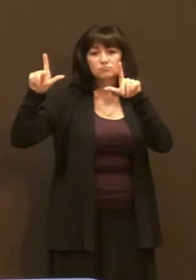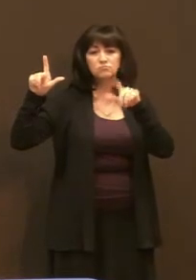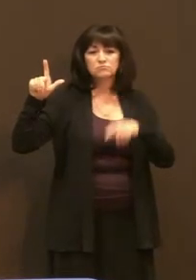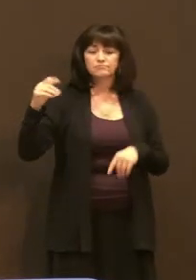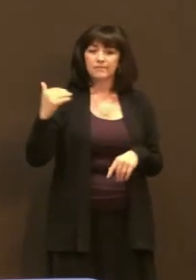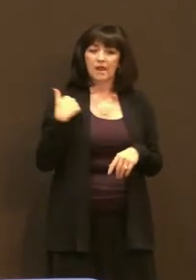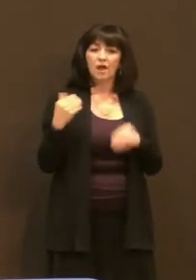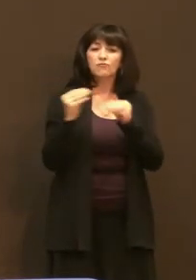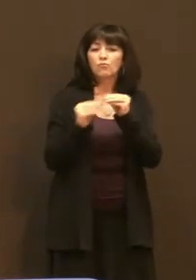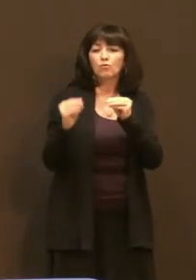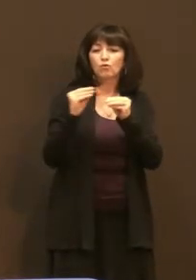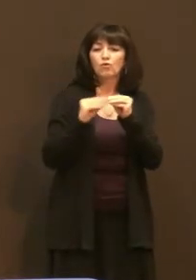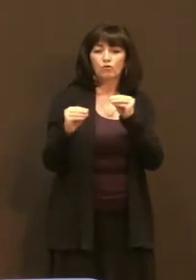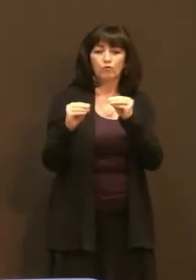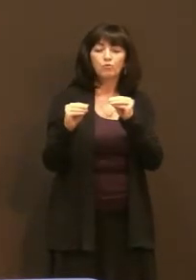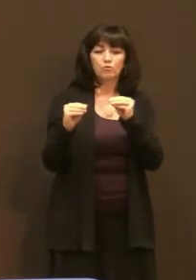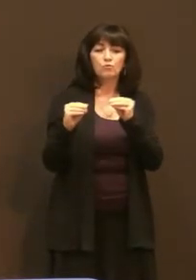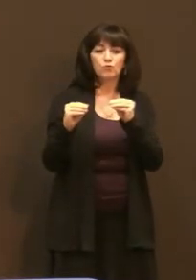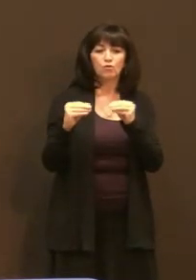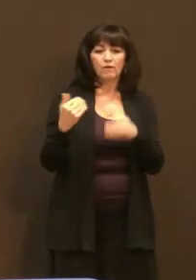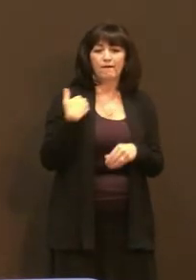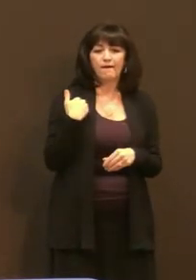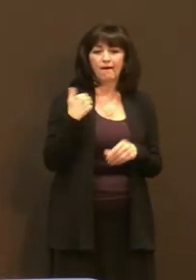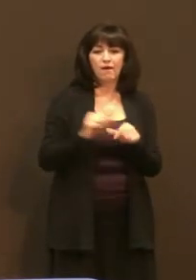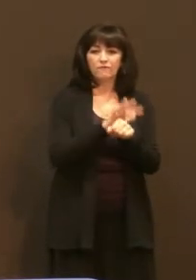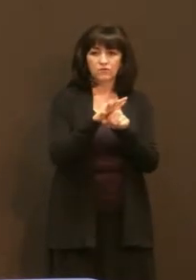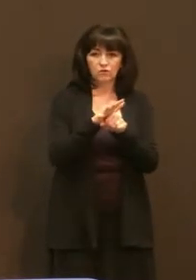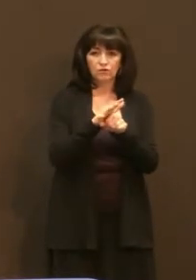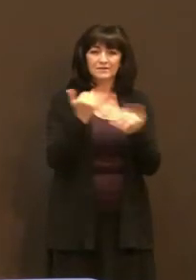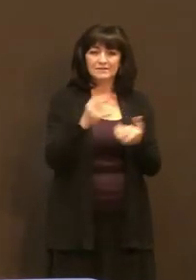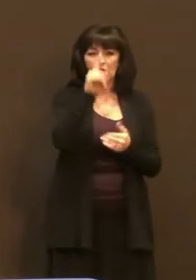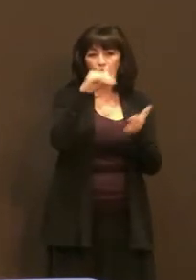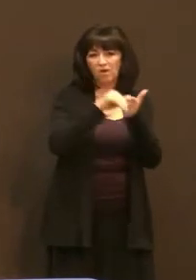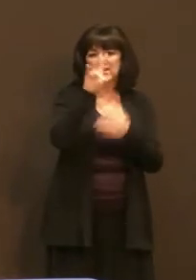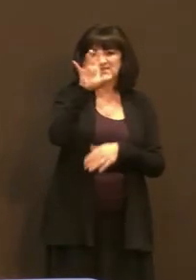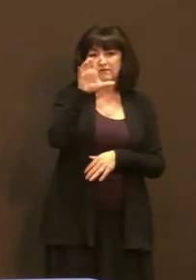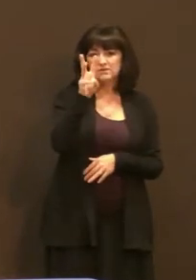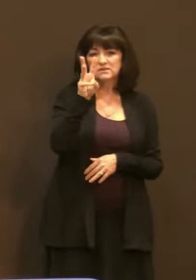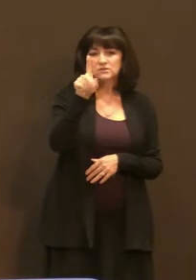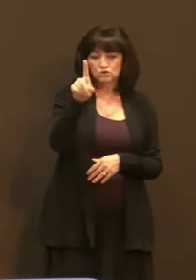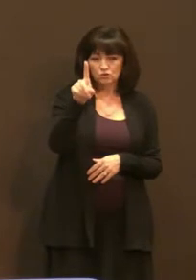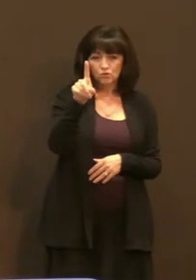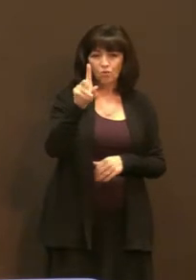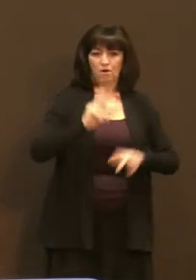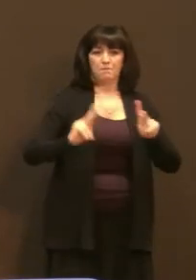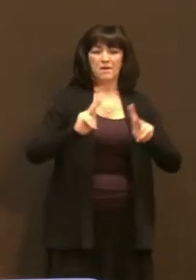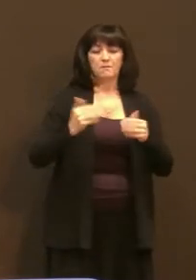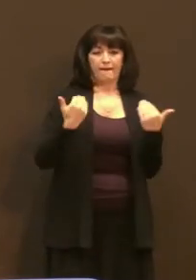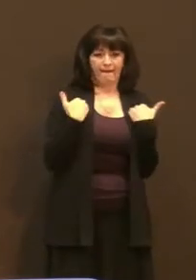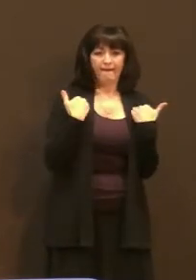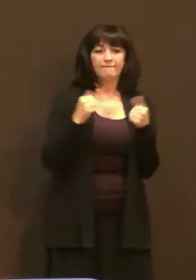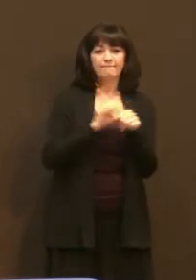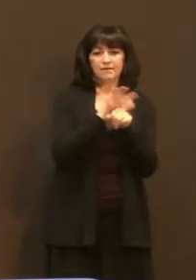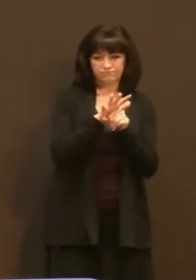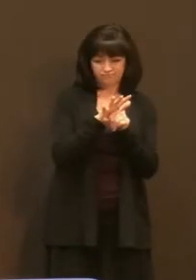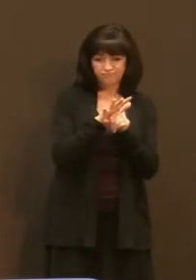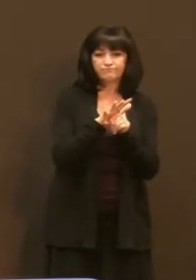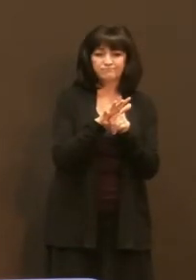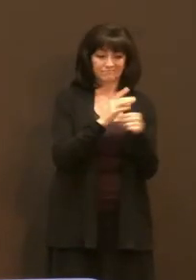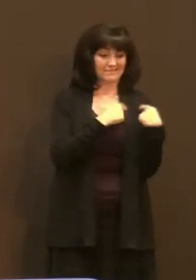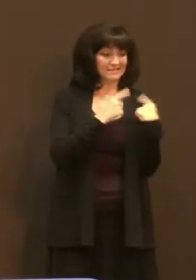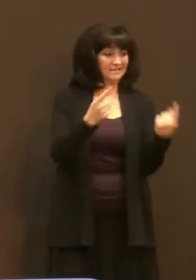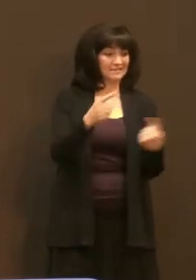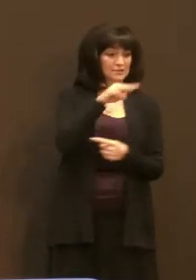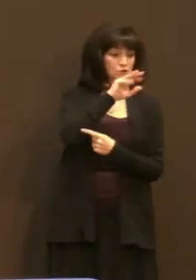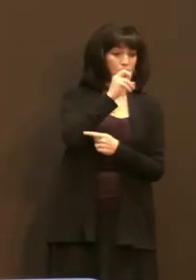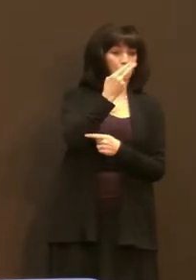of cases, up to 1761 positive cases. Since the first case confirmed back on